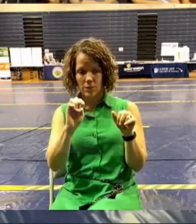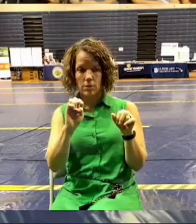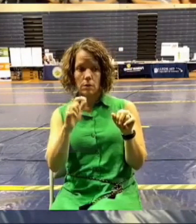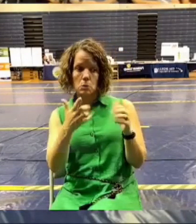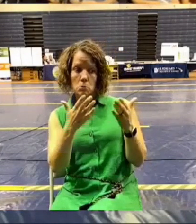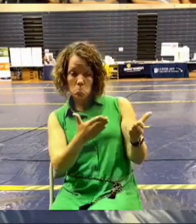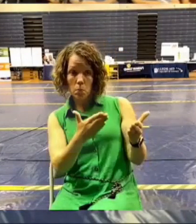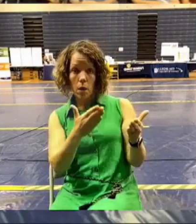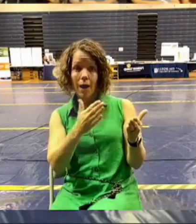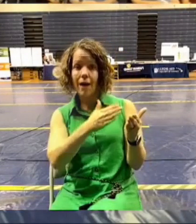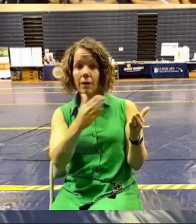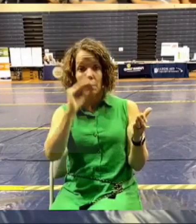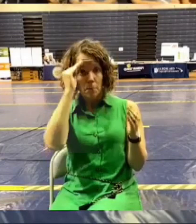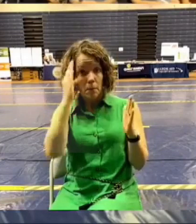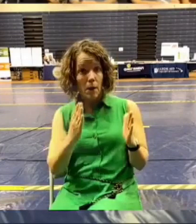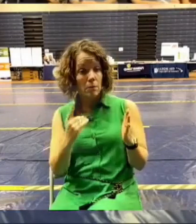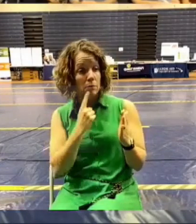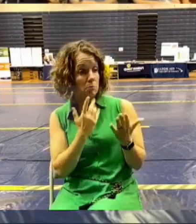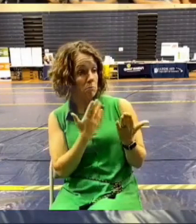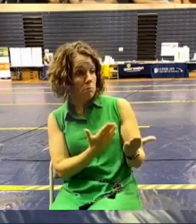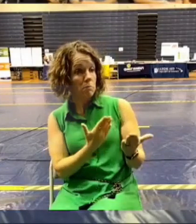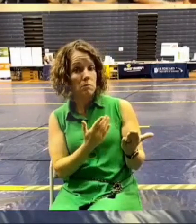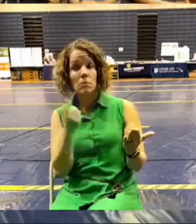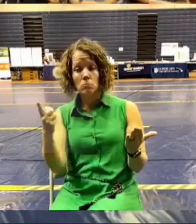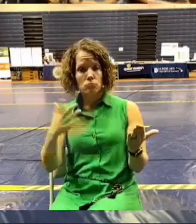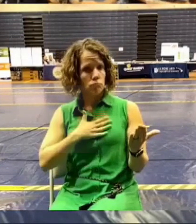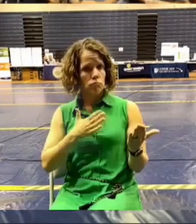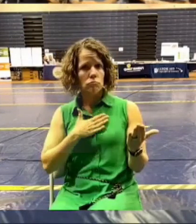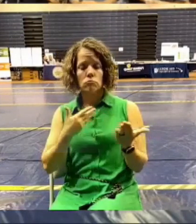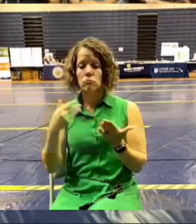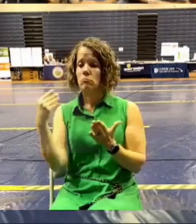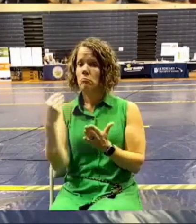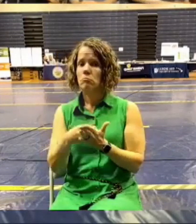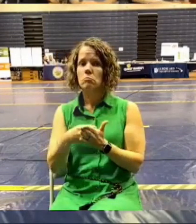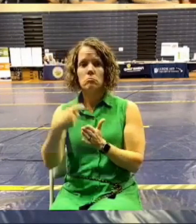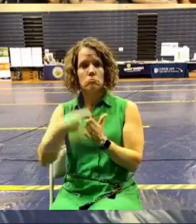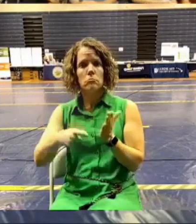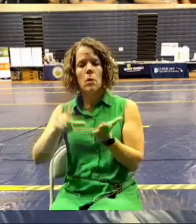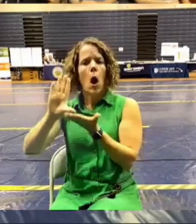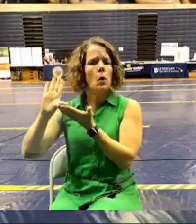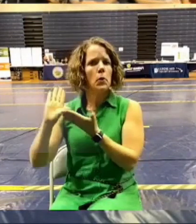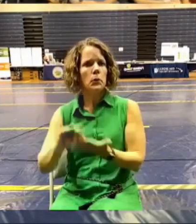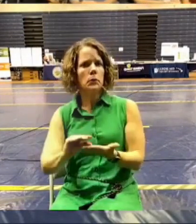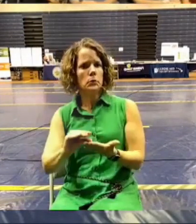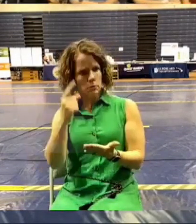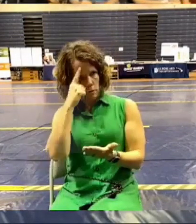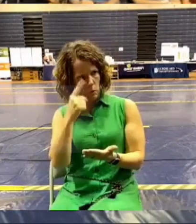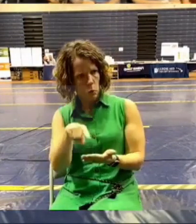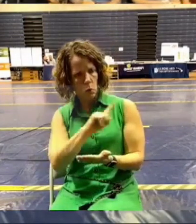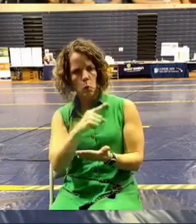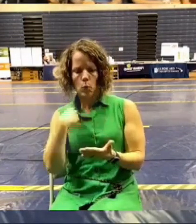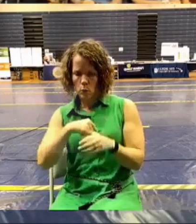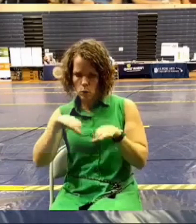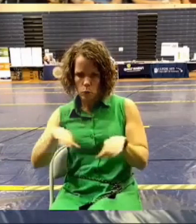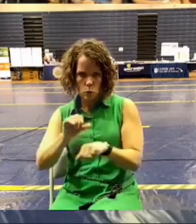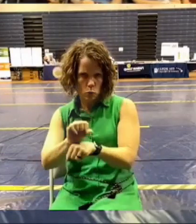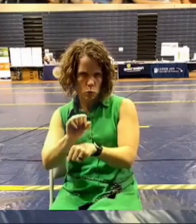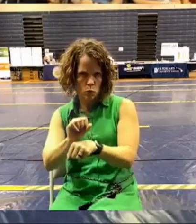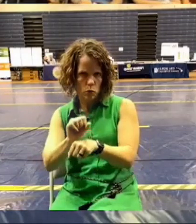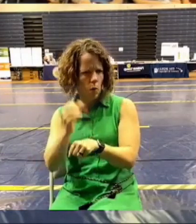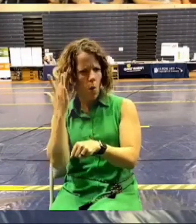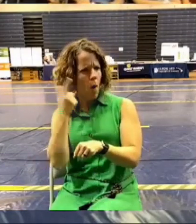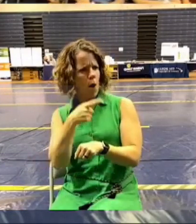do a minority of the work at a heavily discounted price. Why was this information never made public to the